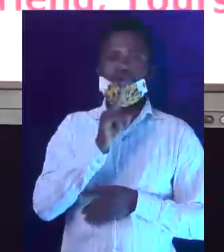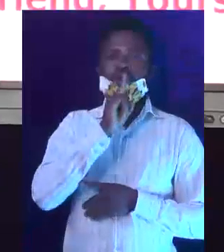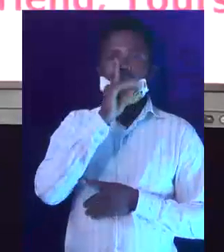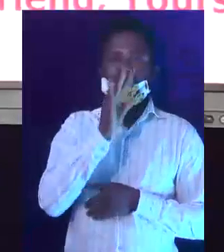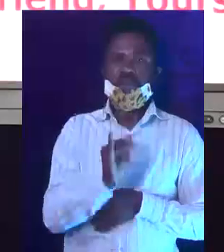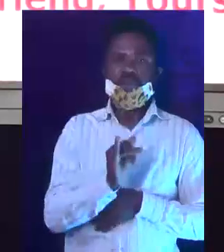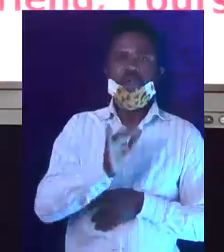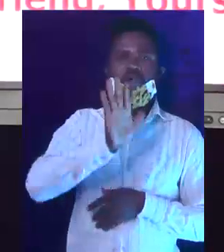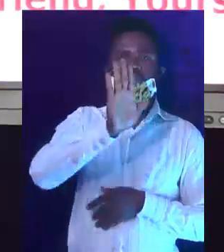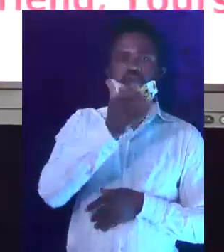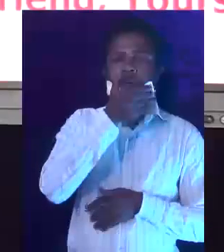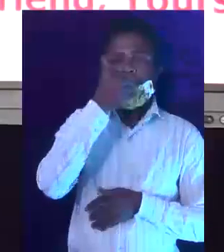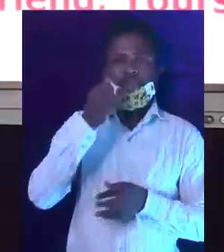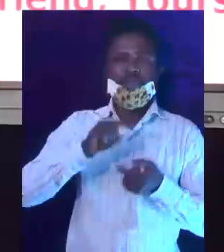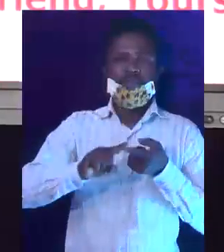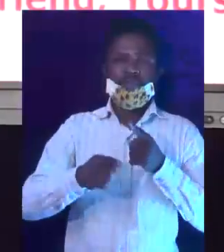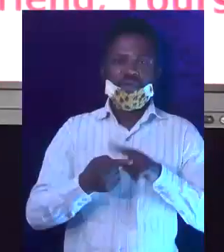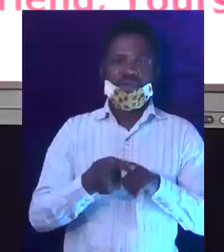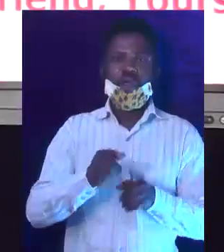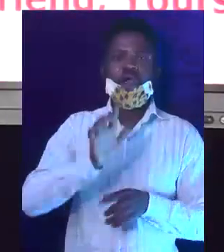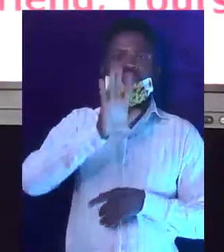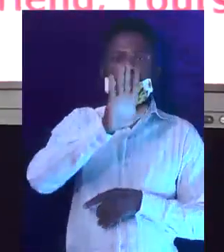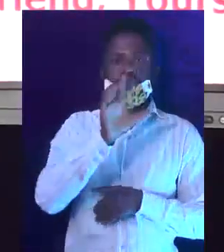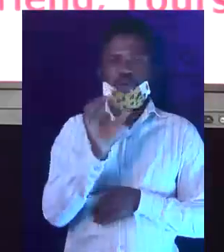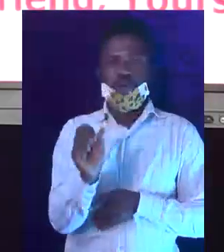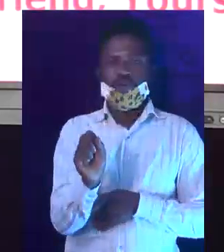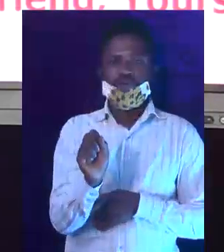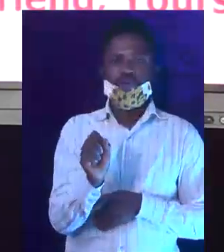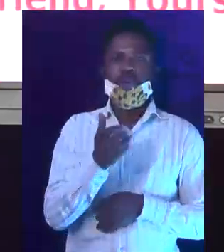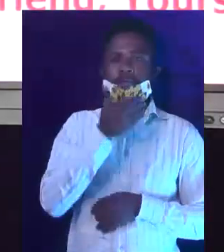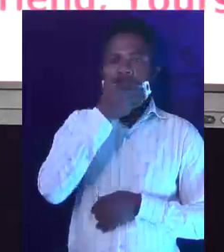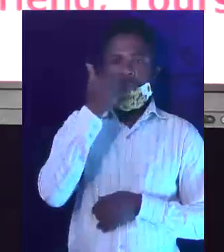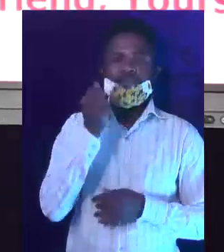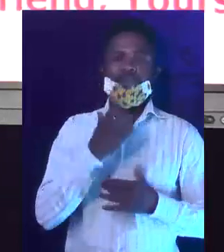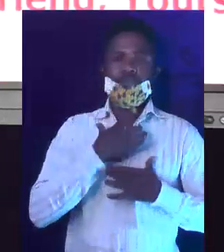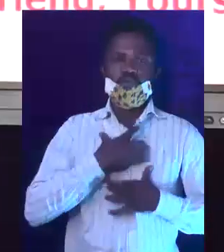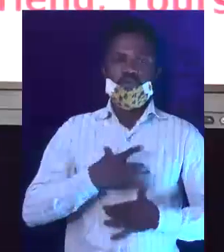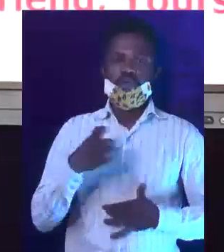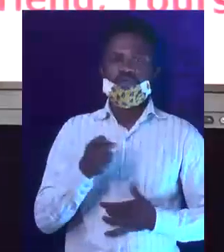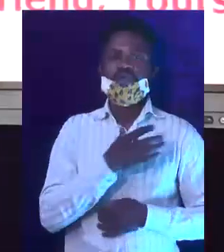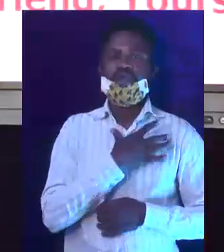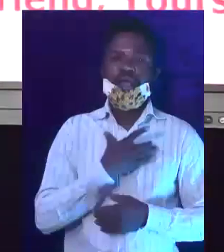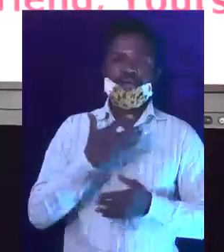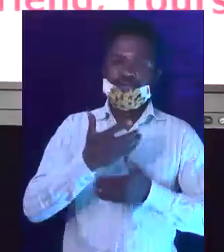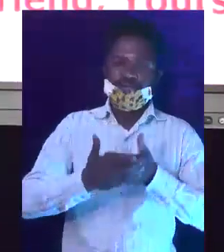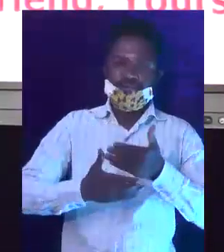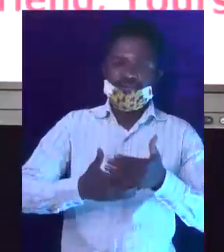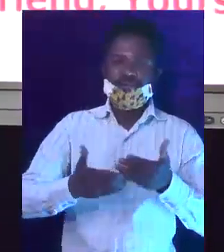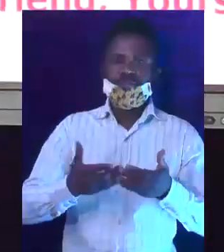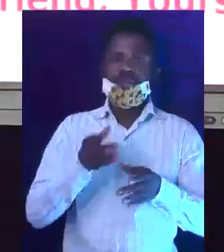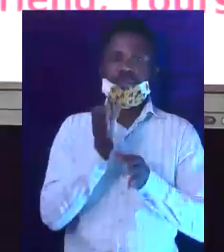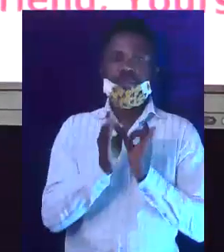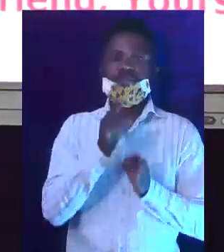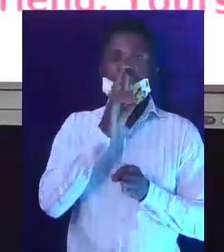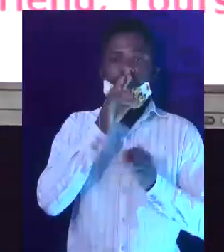Yours sincerely, your best friend, yours, best wishes, and so on